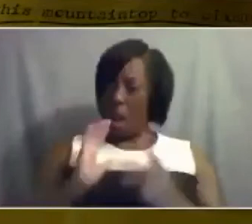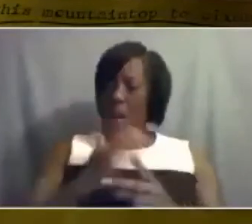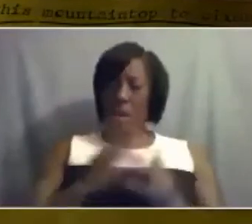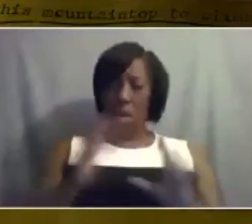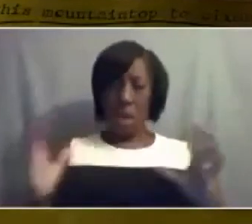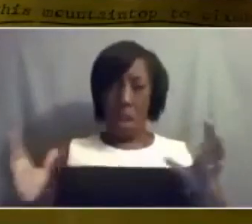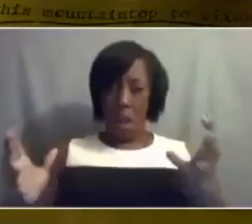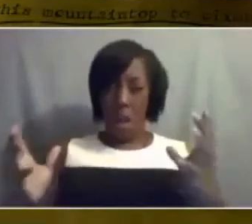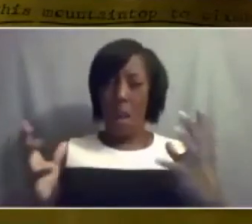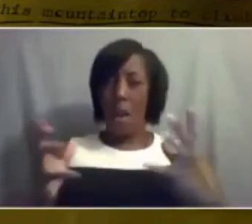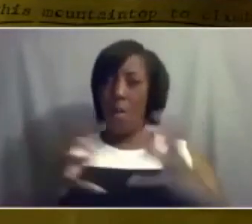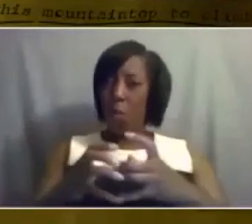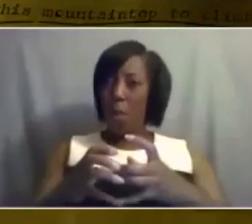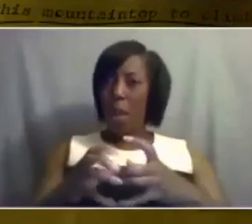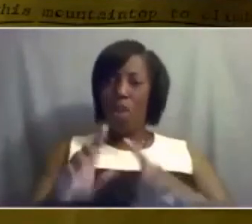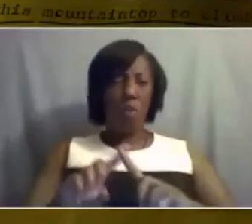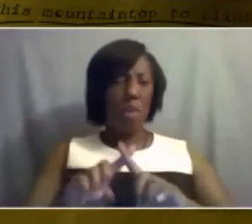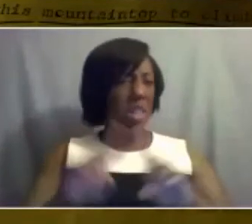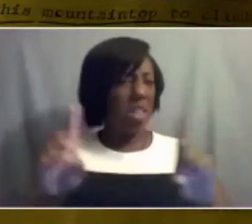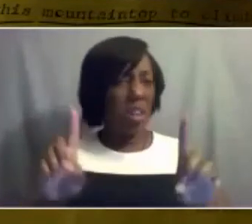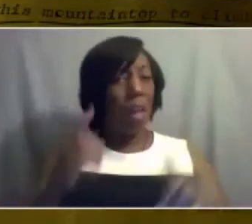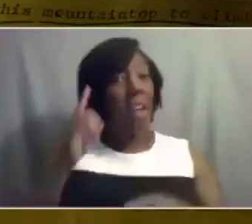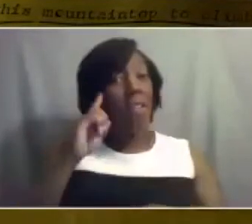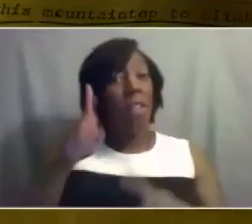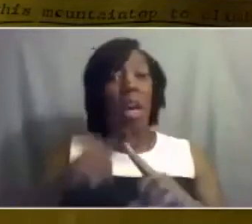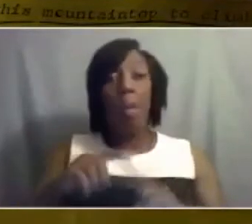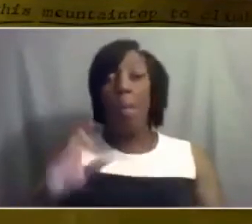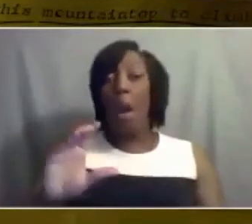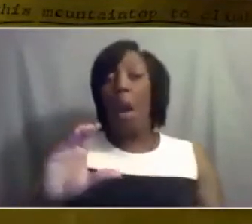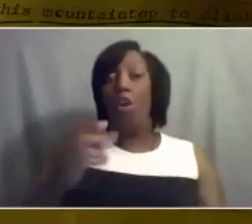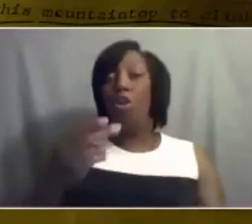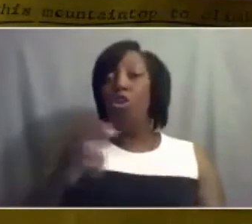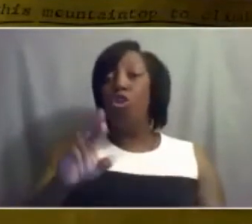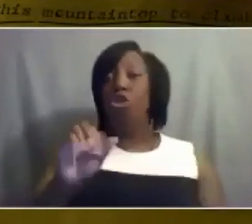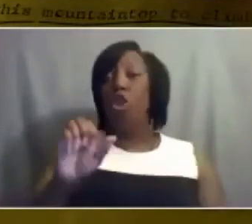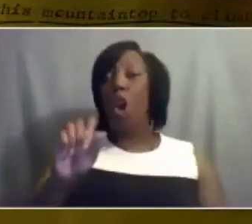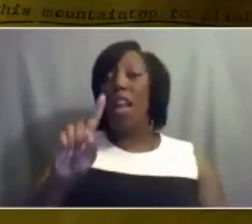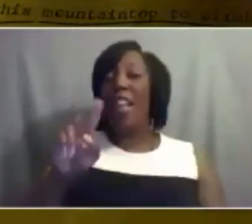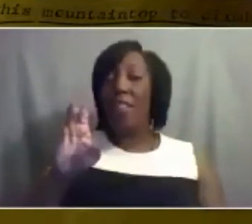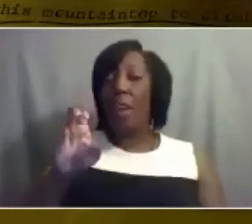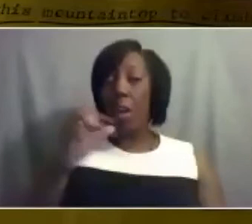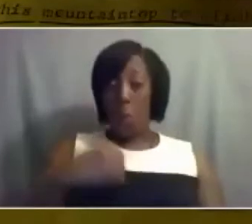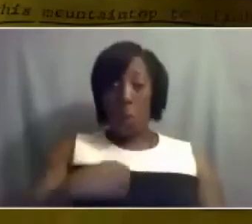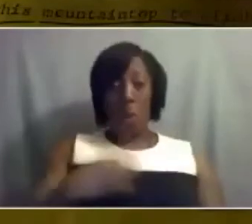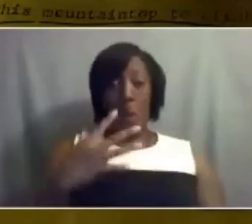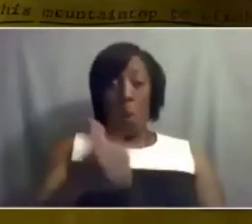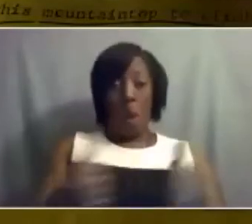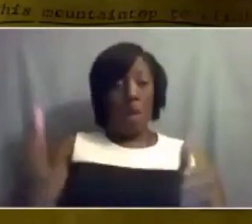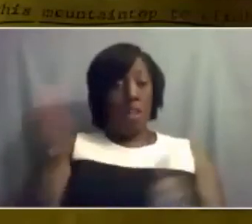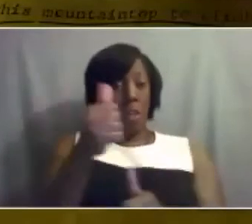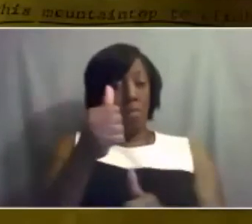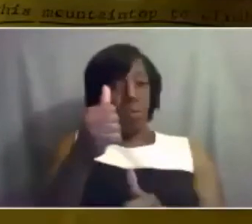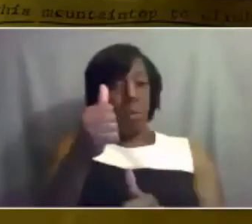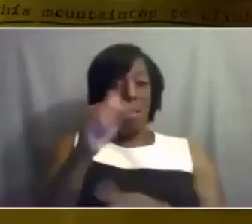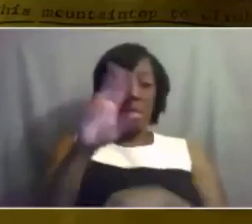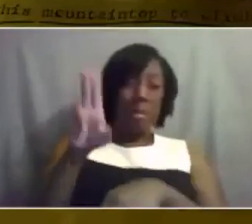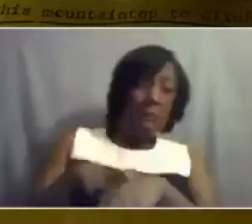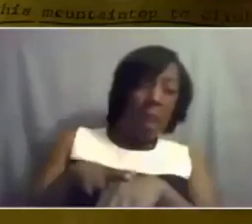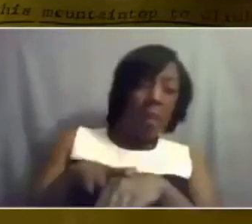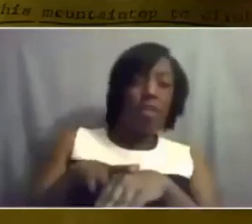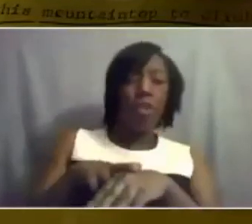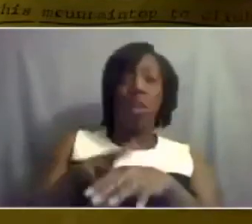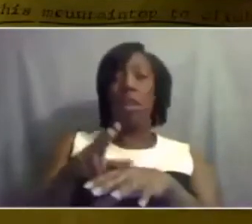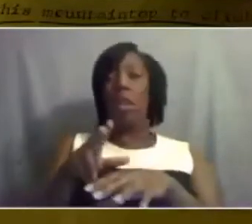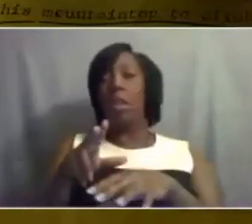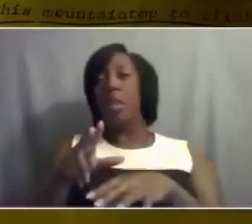across difference, right? If we think about Charlottesville, that's an example of like white supremacist, nationalist, populist, or secular